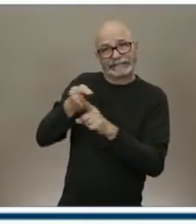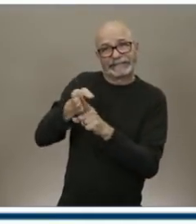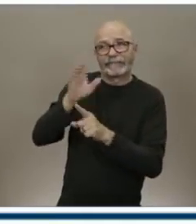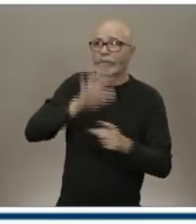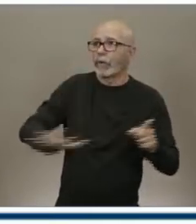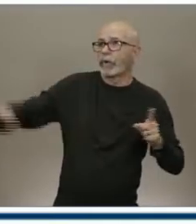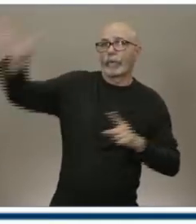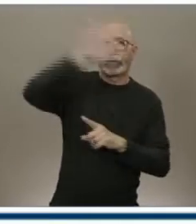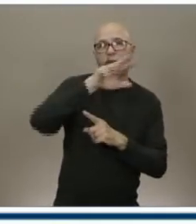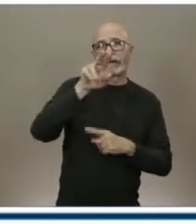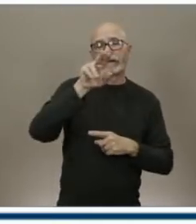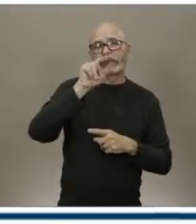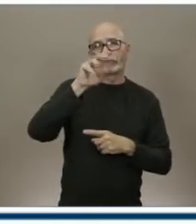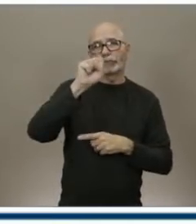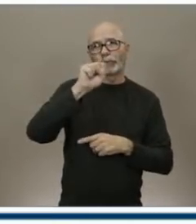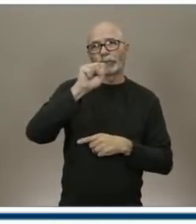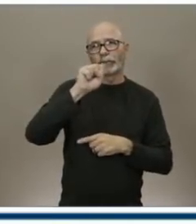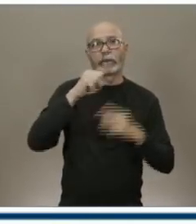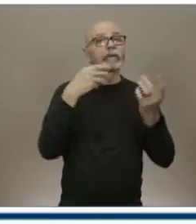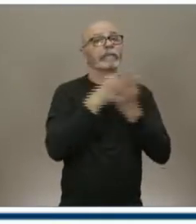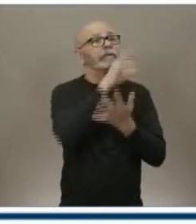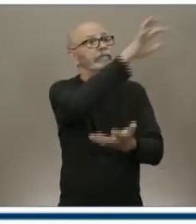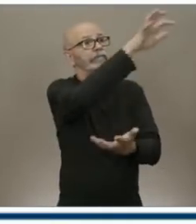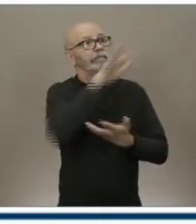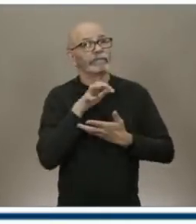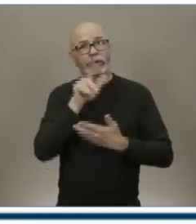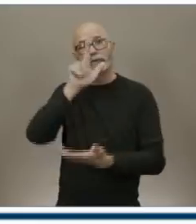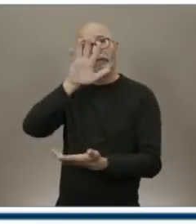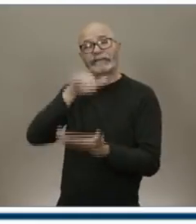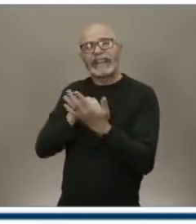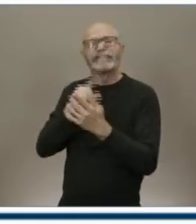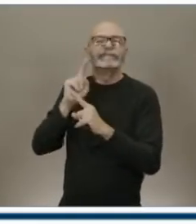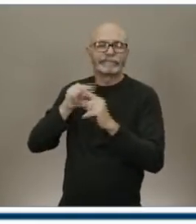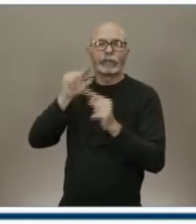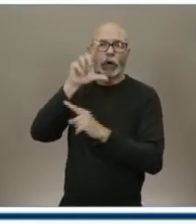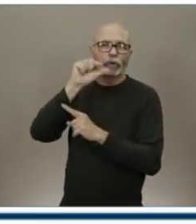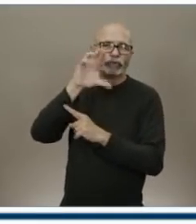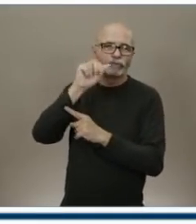can be awarded to organizations and